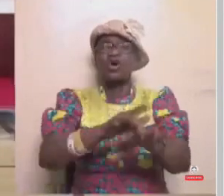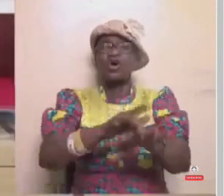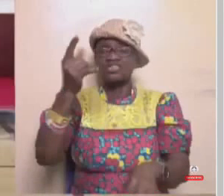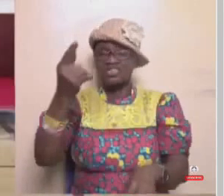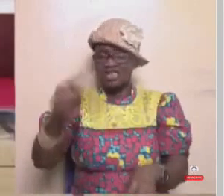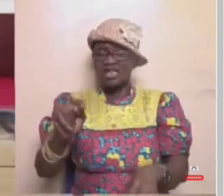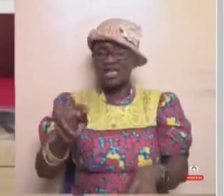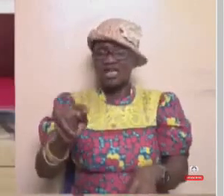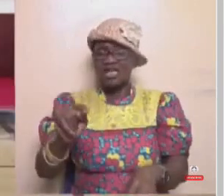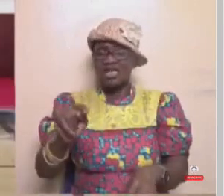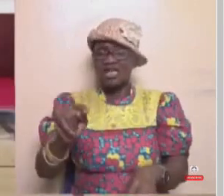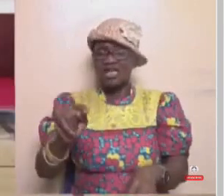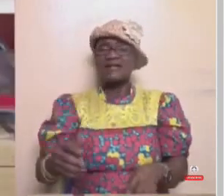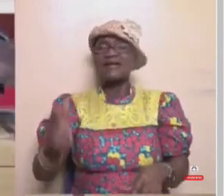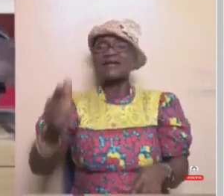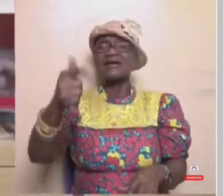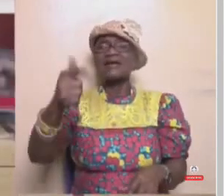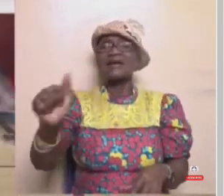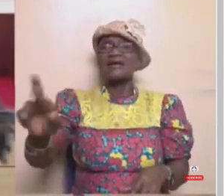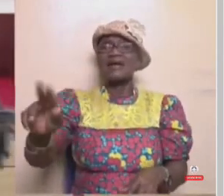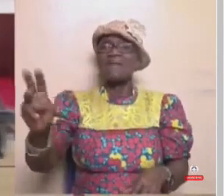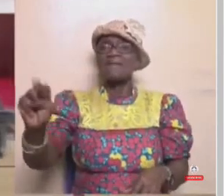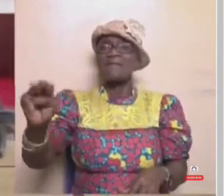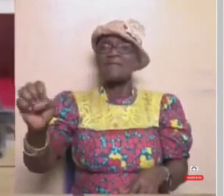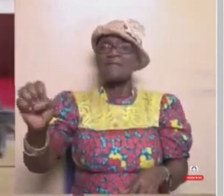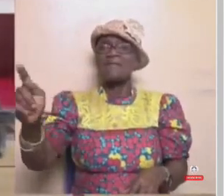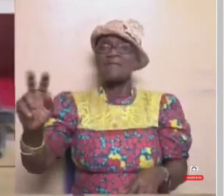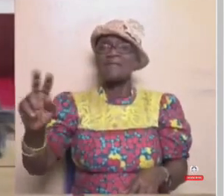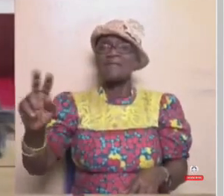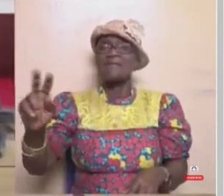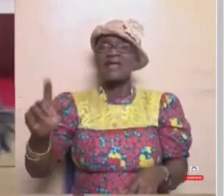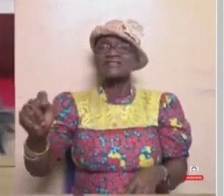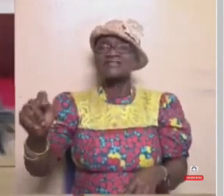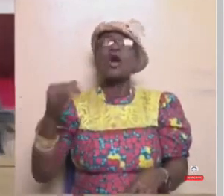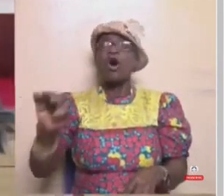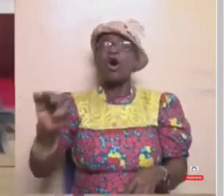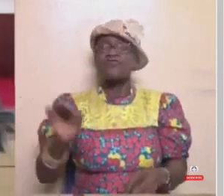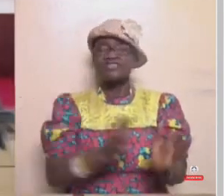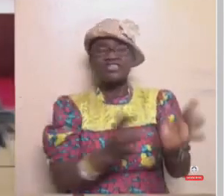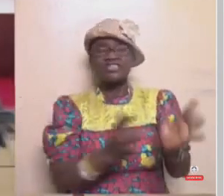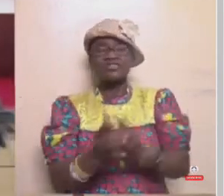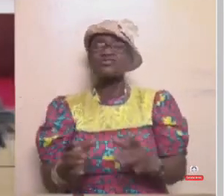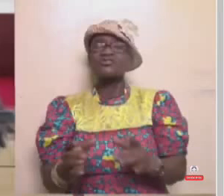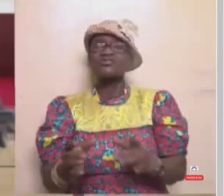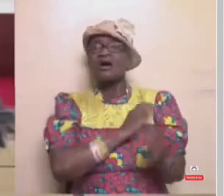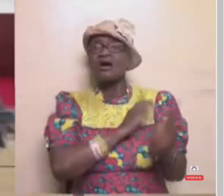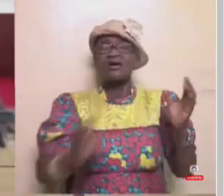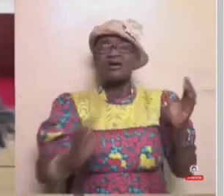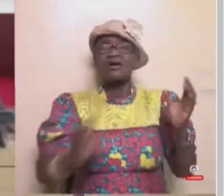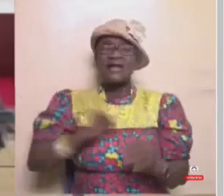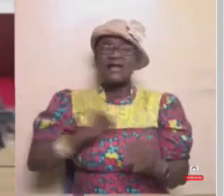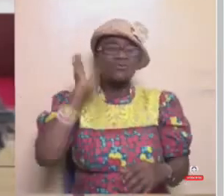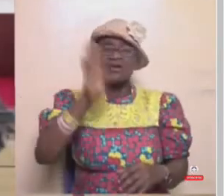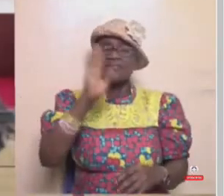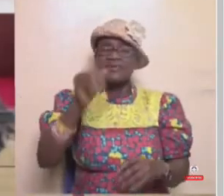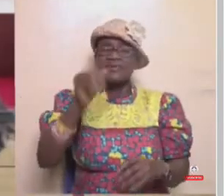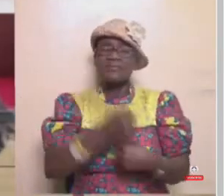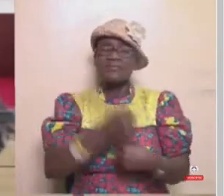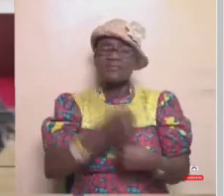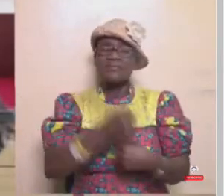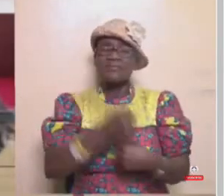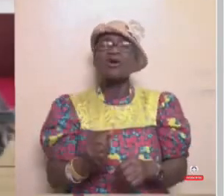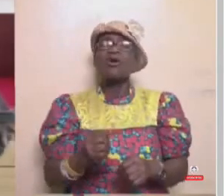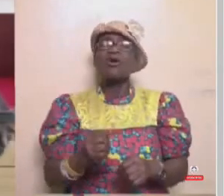She went, despite the crowd that were around the Lord Jesus Christ, she found her way and tore the hem